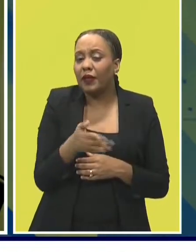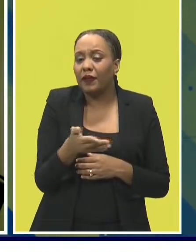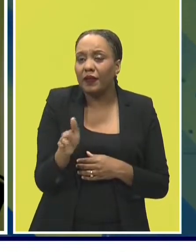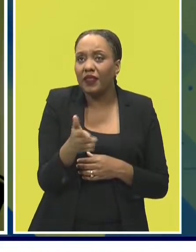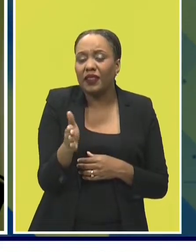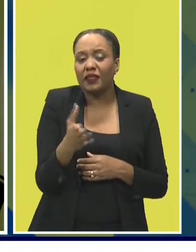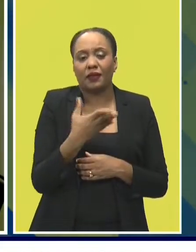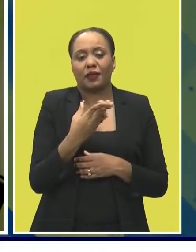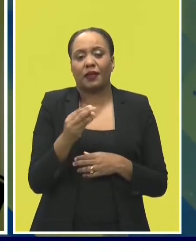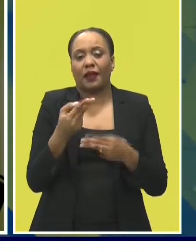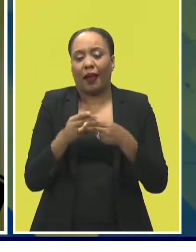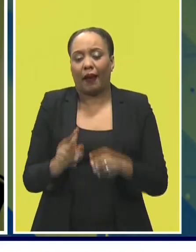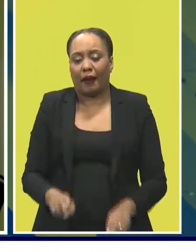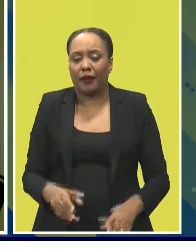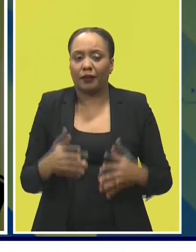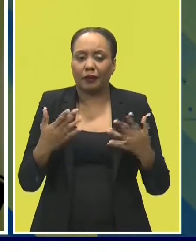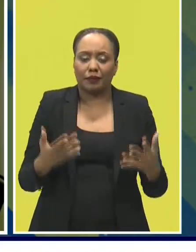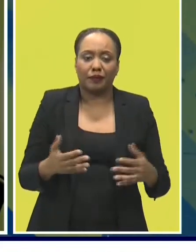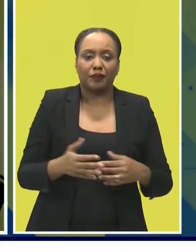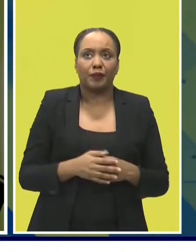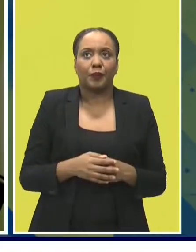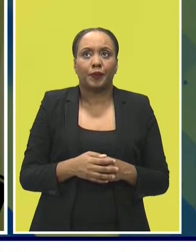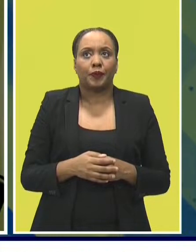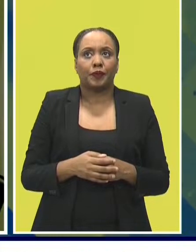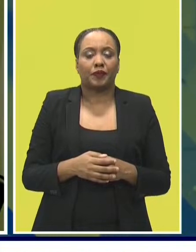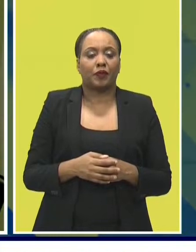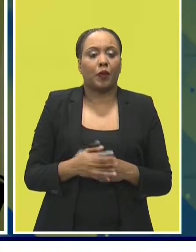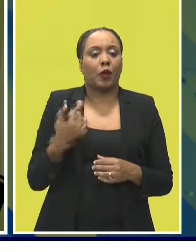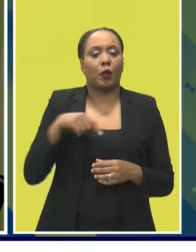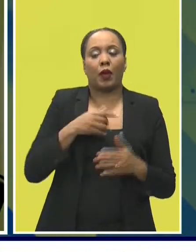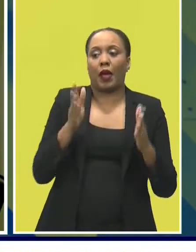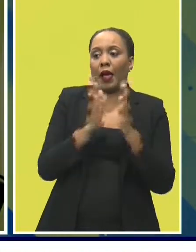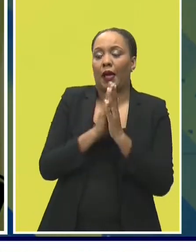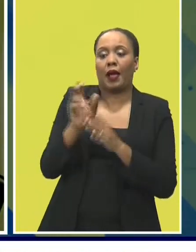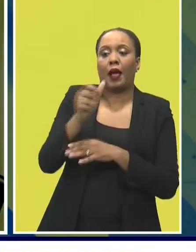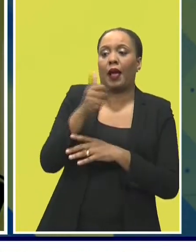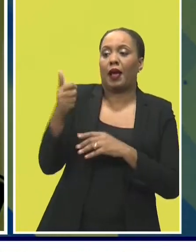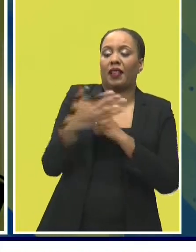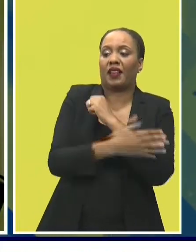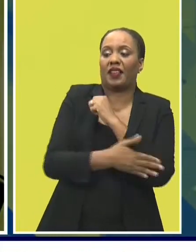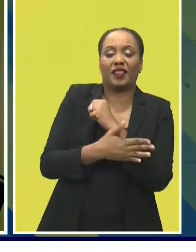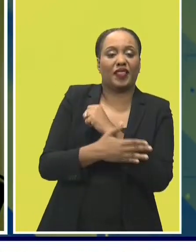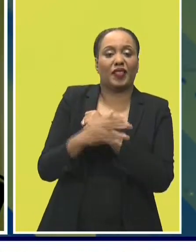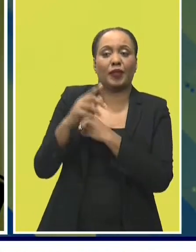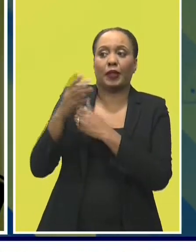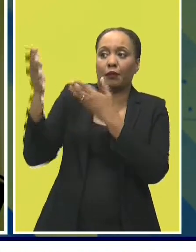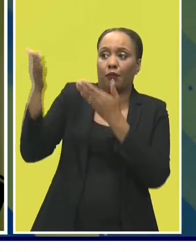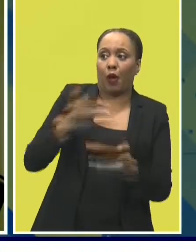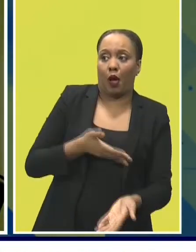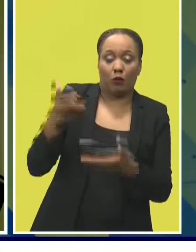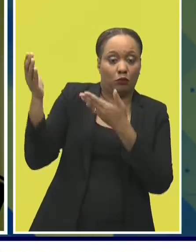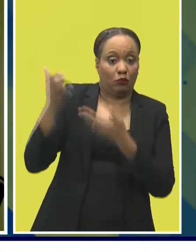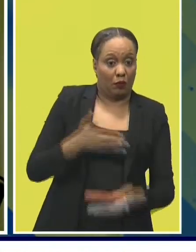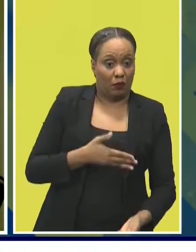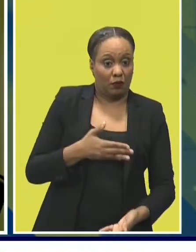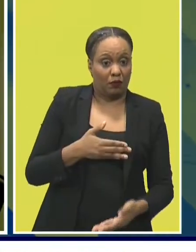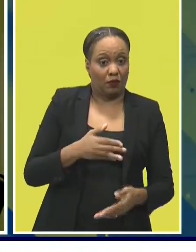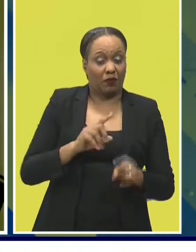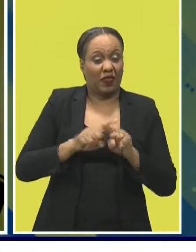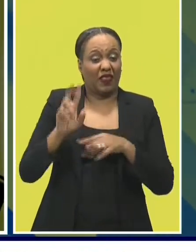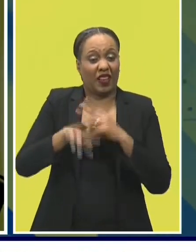production. We basically outsourced animal agriculture to neighboring islands, neighboring countries, in fact. Yeah? So it's a